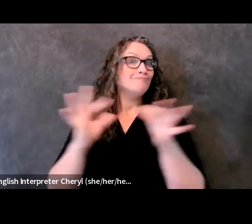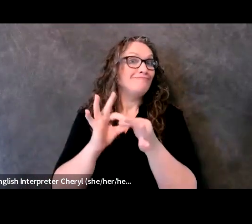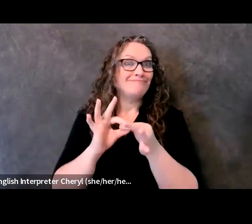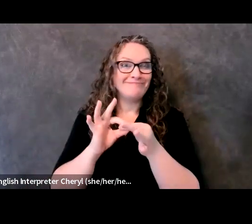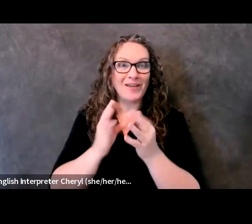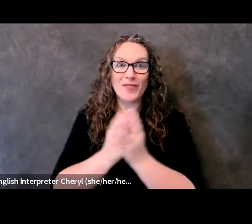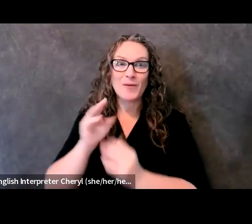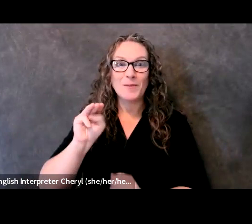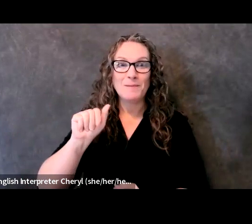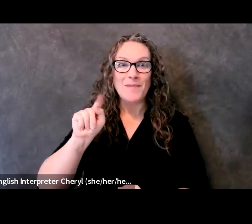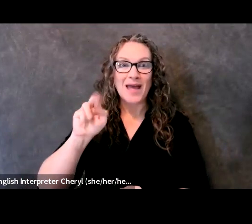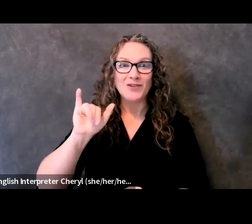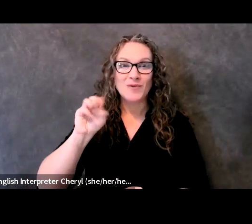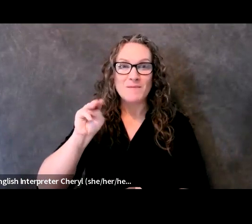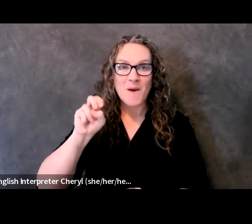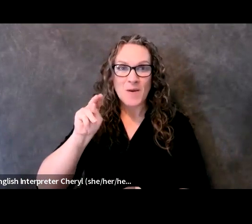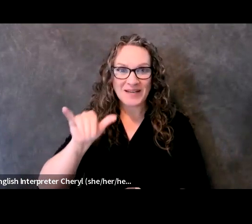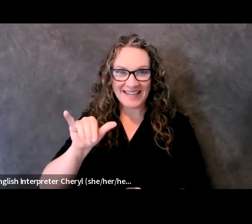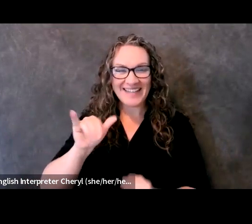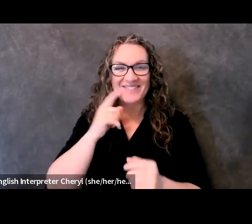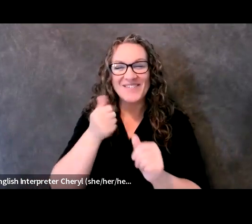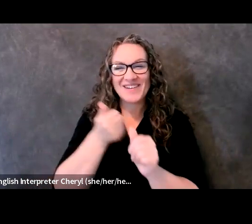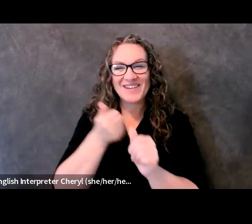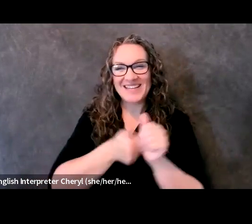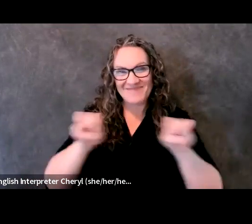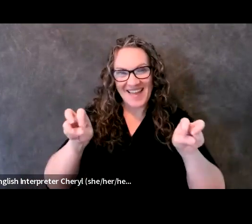each of our panelists, share experience and